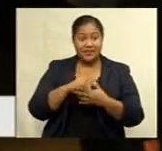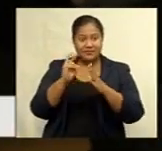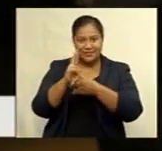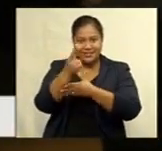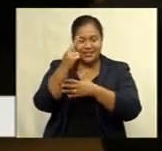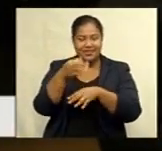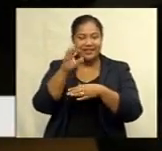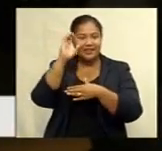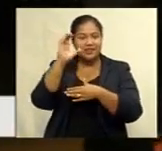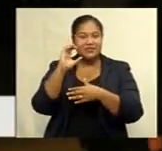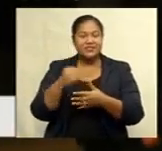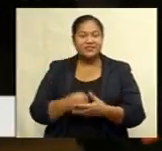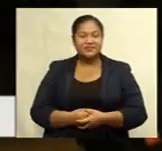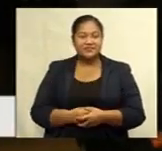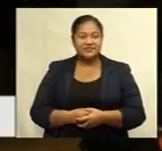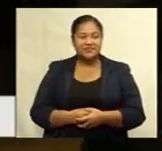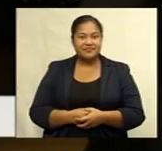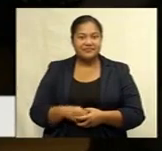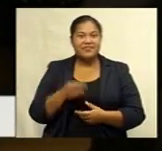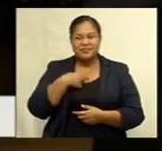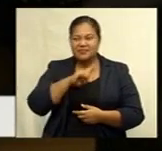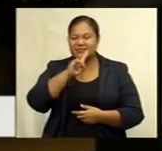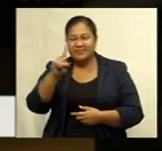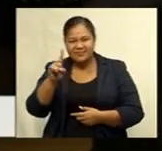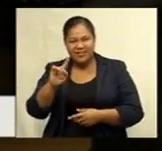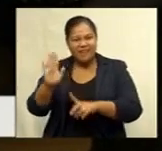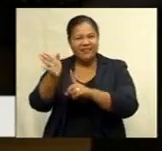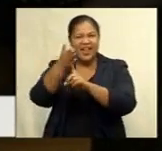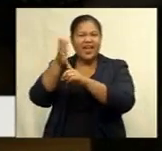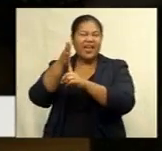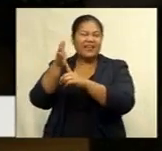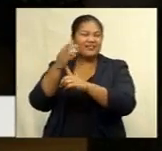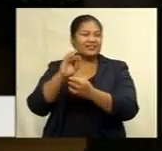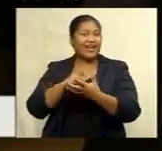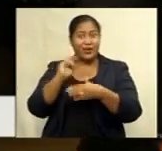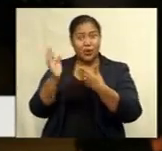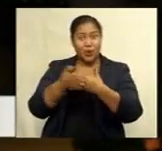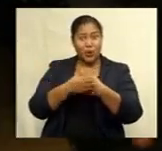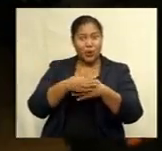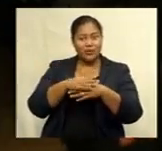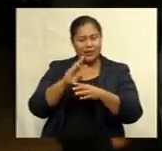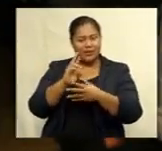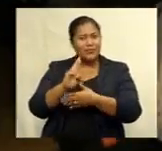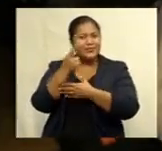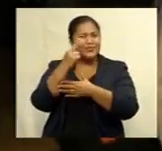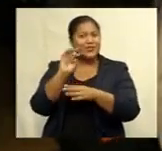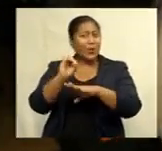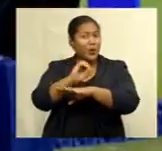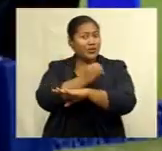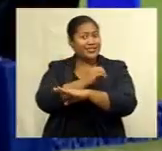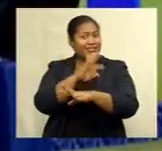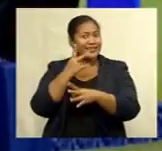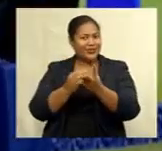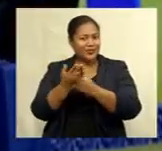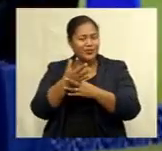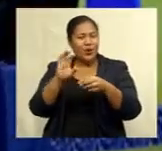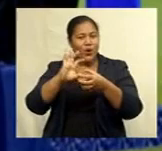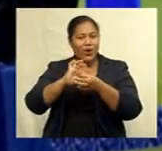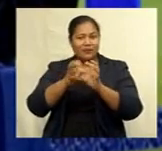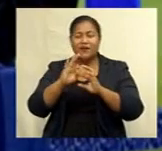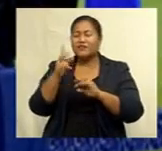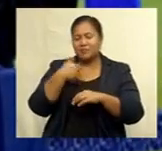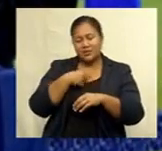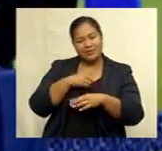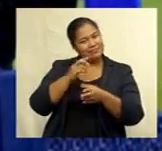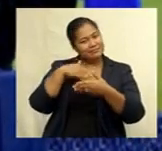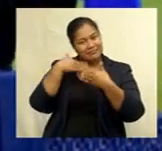country, being the flag bearer and closing ceremony, representing the Oceania throughout the Olympics, for me it was